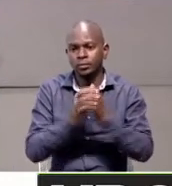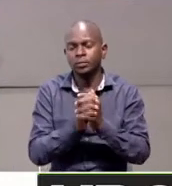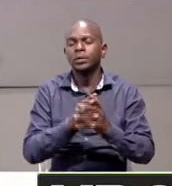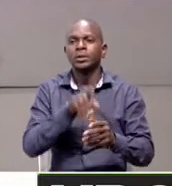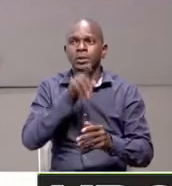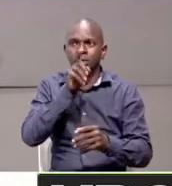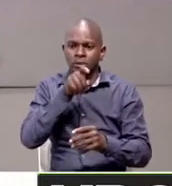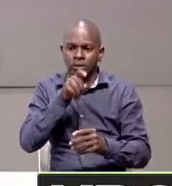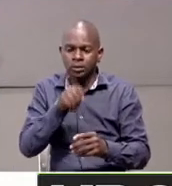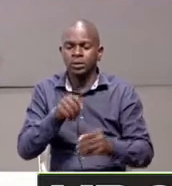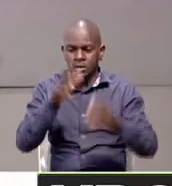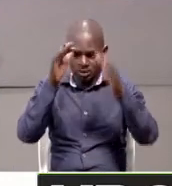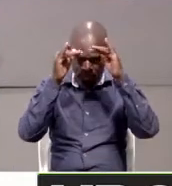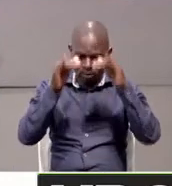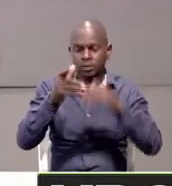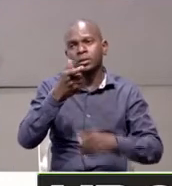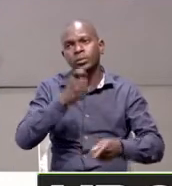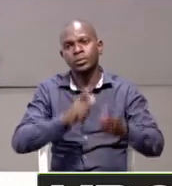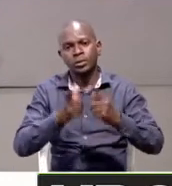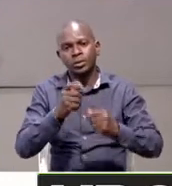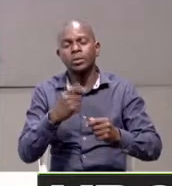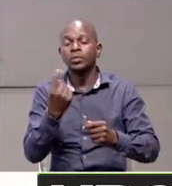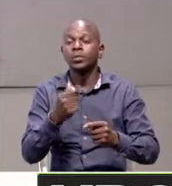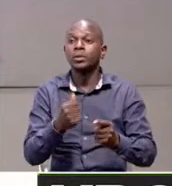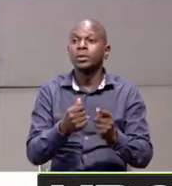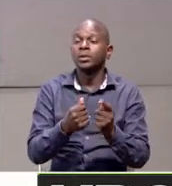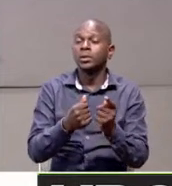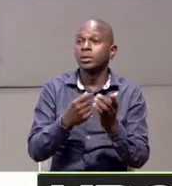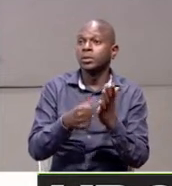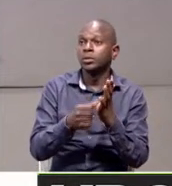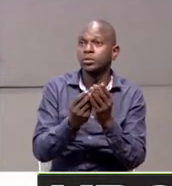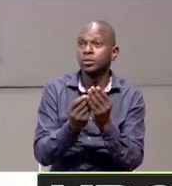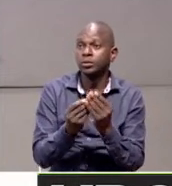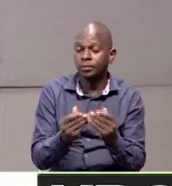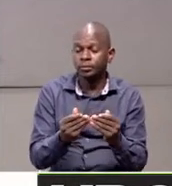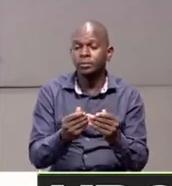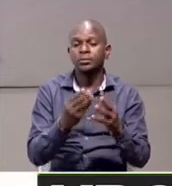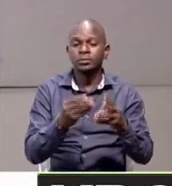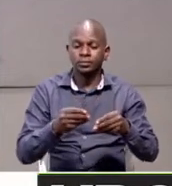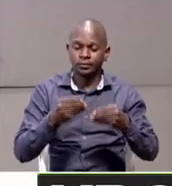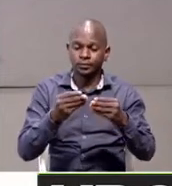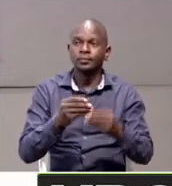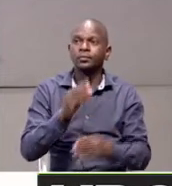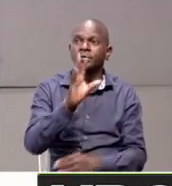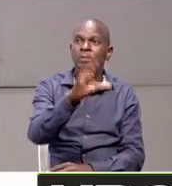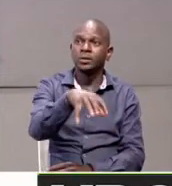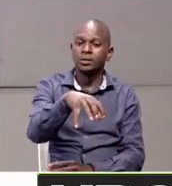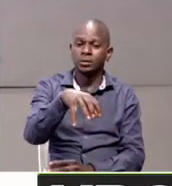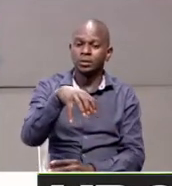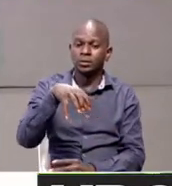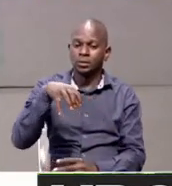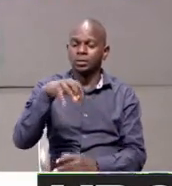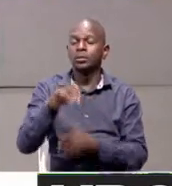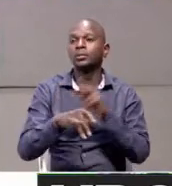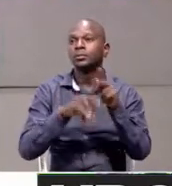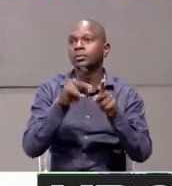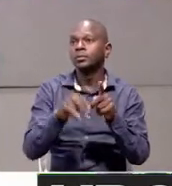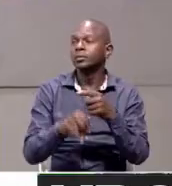cows, and milk is the only solution. I have brought a system where I have given my tractor to dig for the